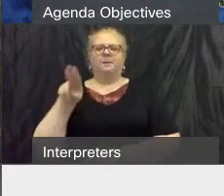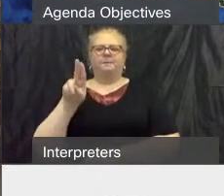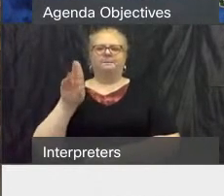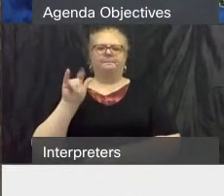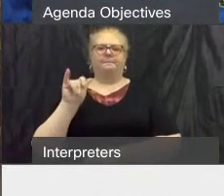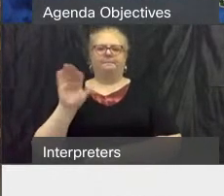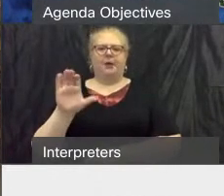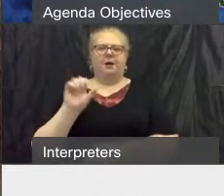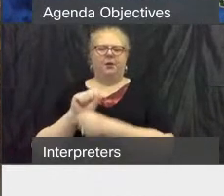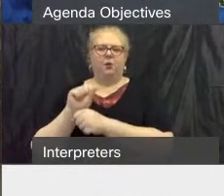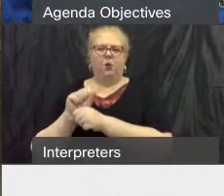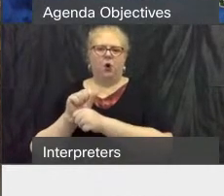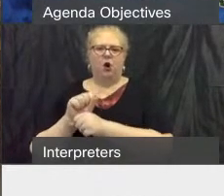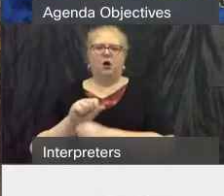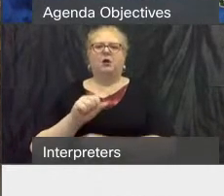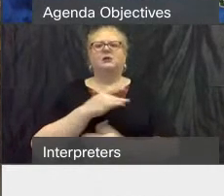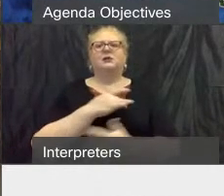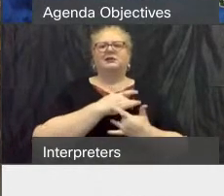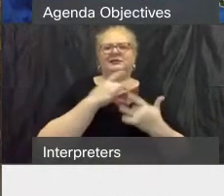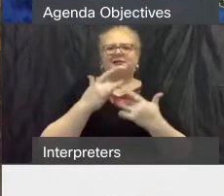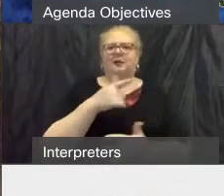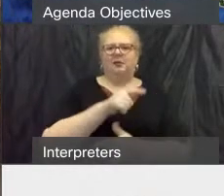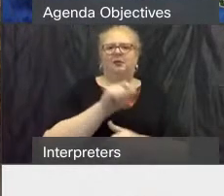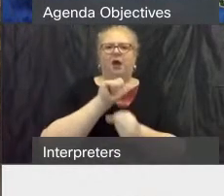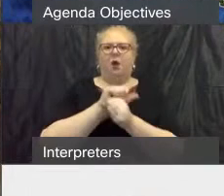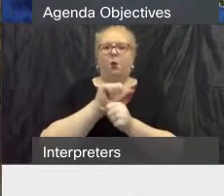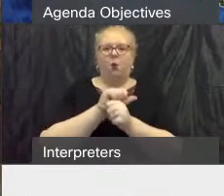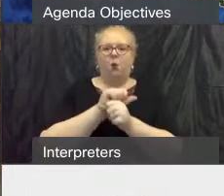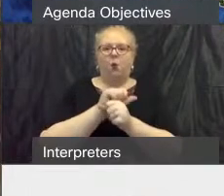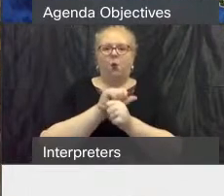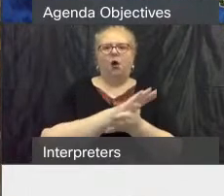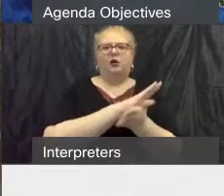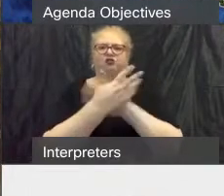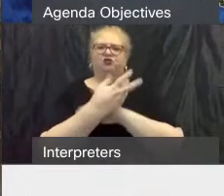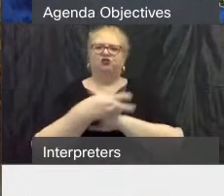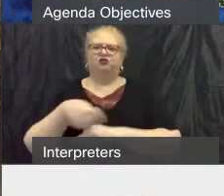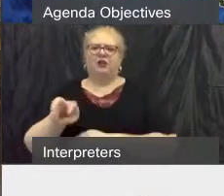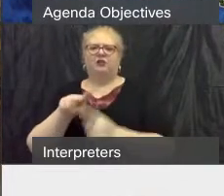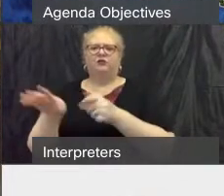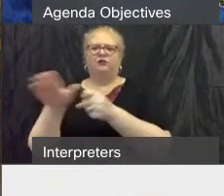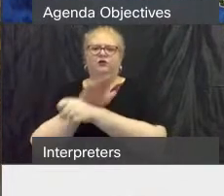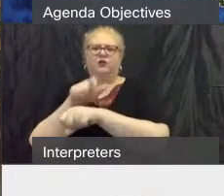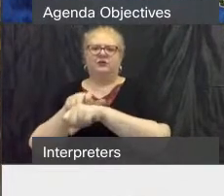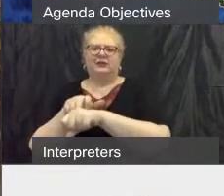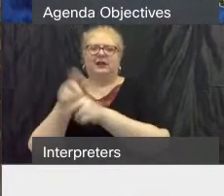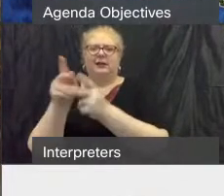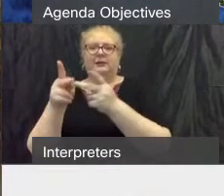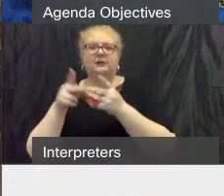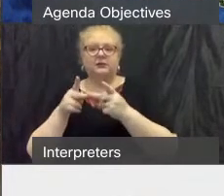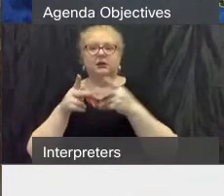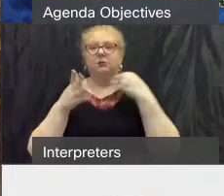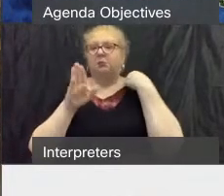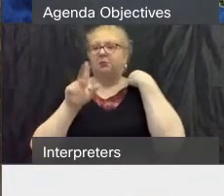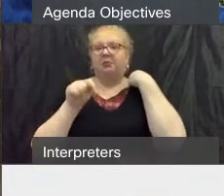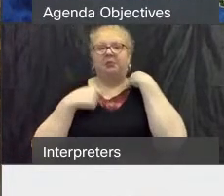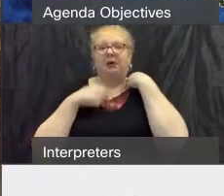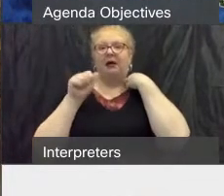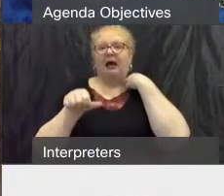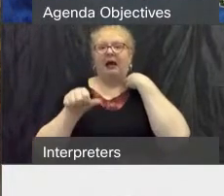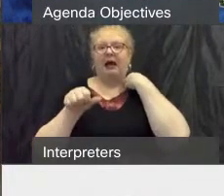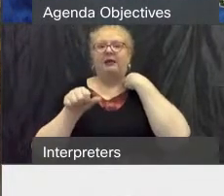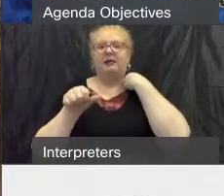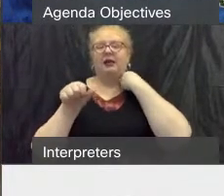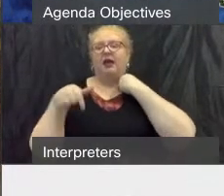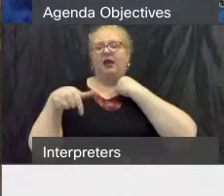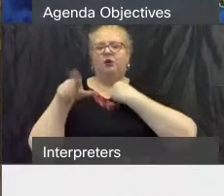They typically are working into a full-time position. Yeah. But I mean, I can run a query to